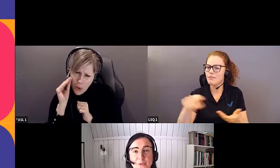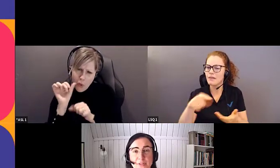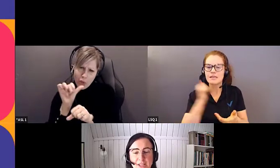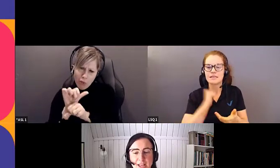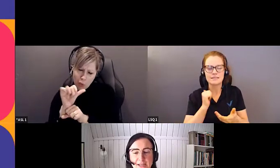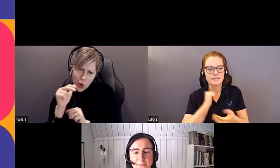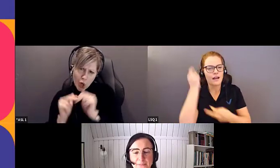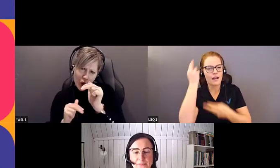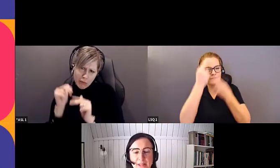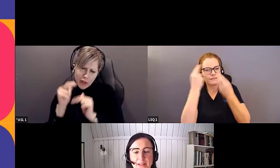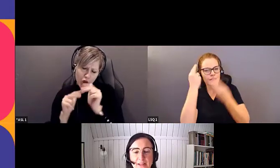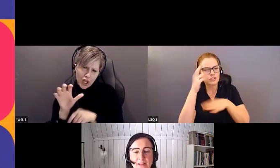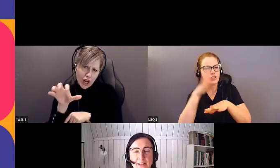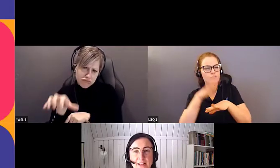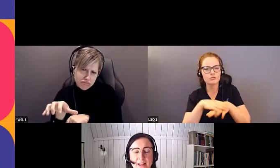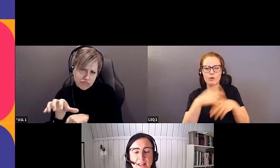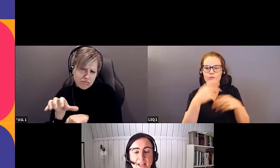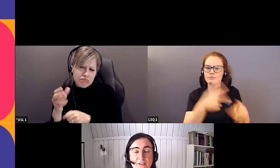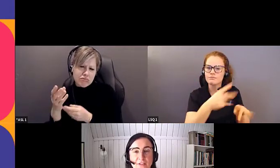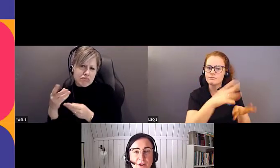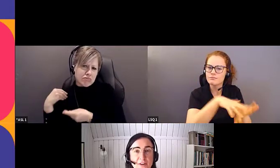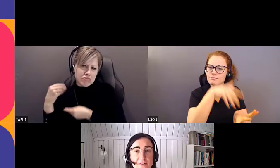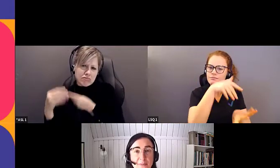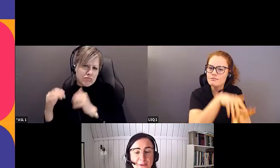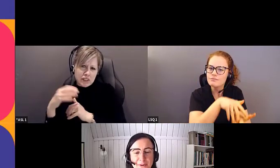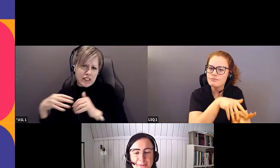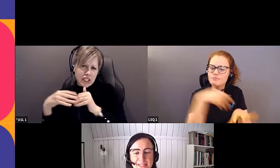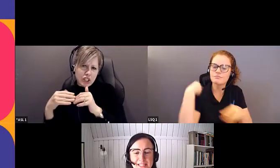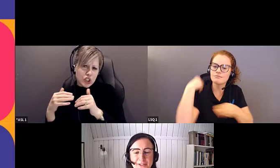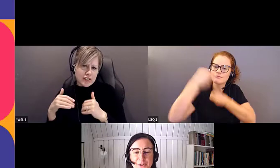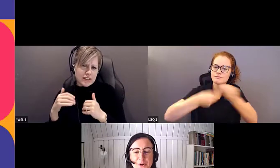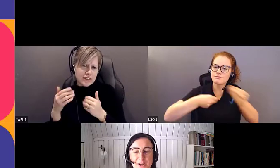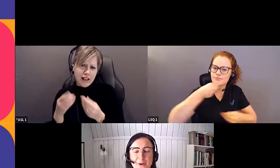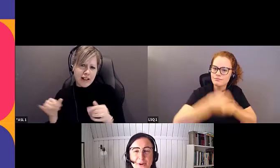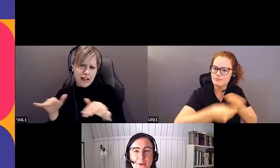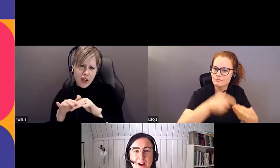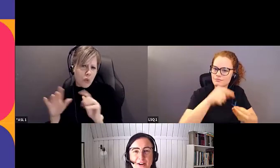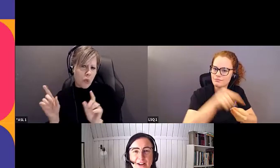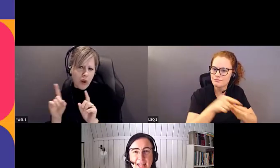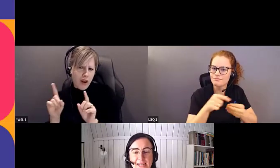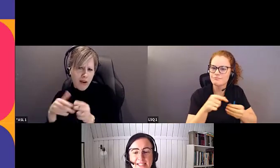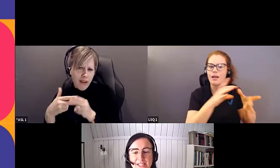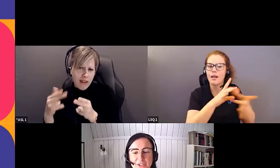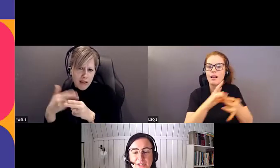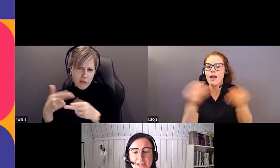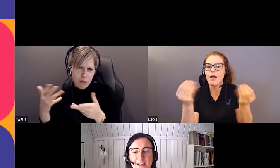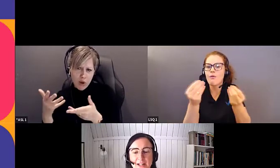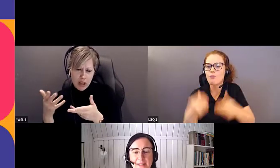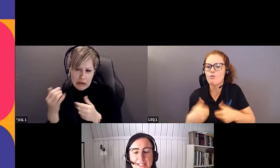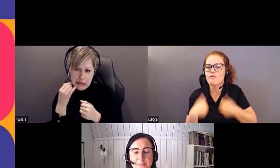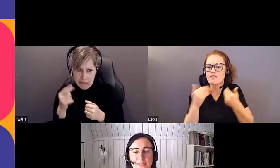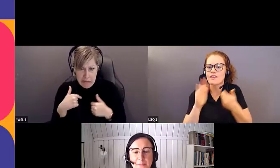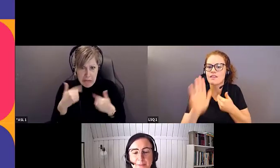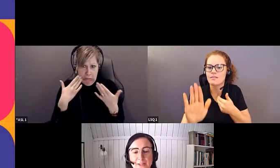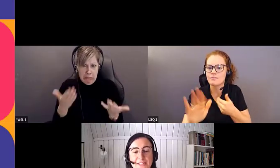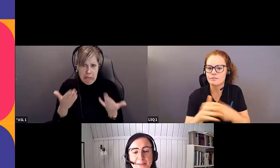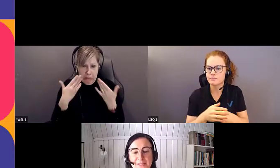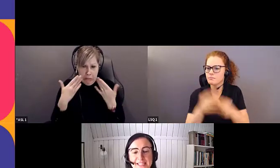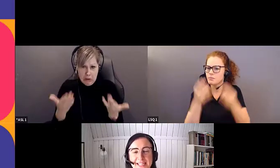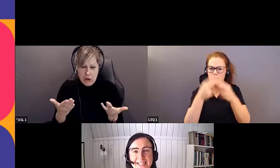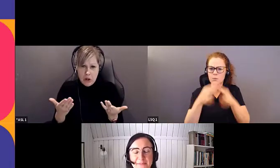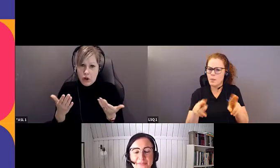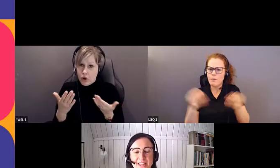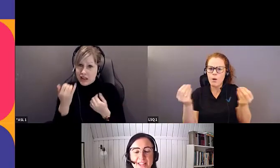where you reside. If you're unfamiliar with the territory where you are and its history that has been built